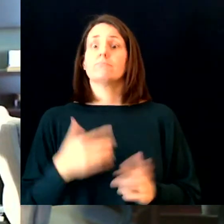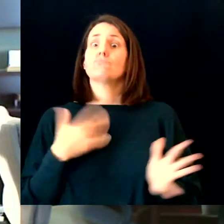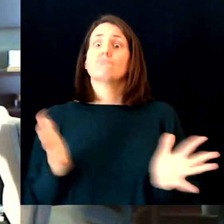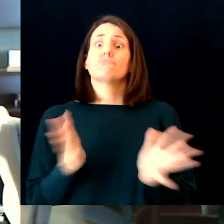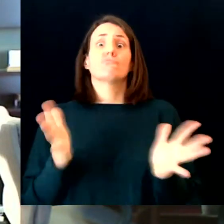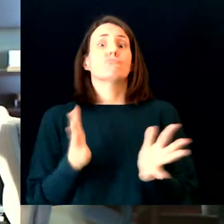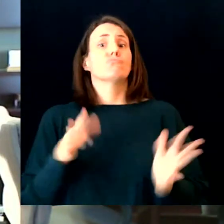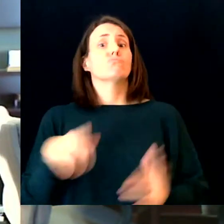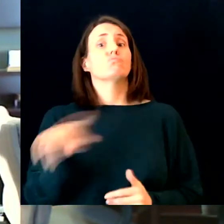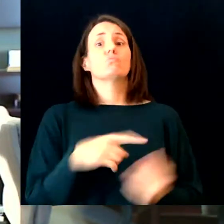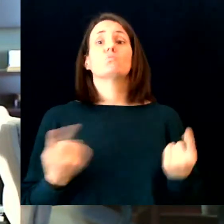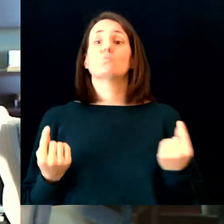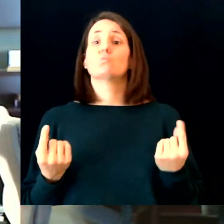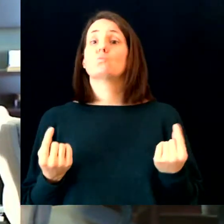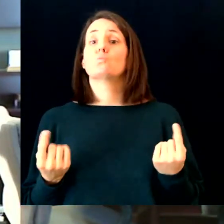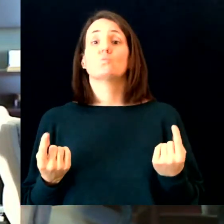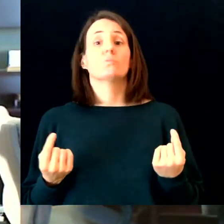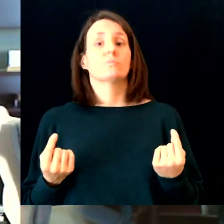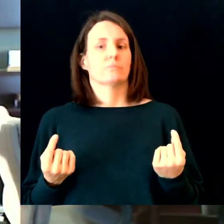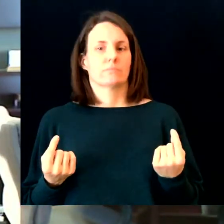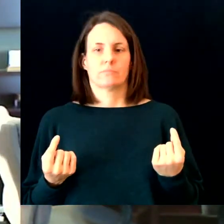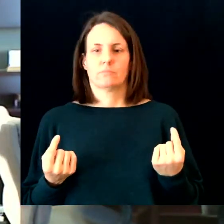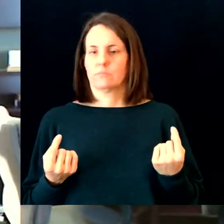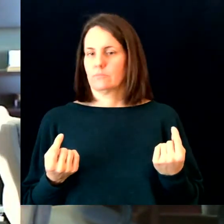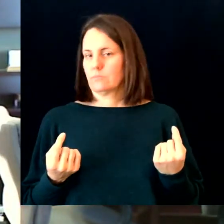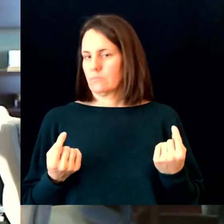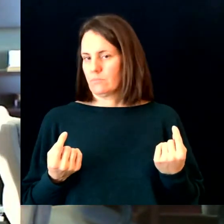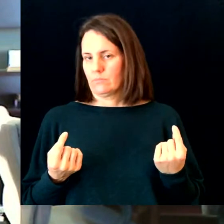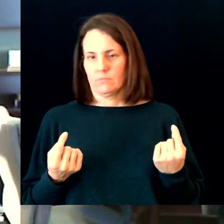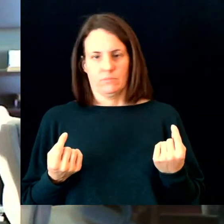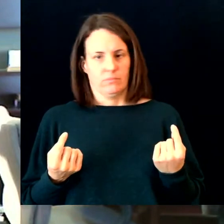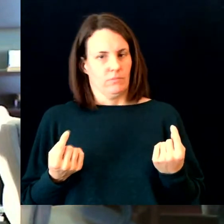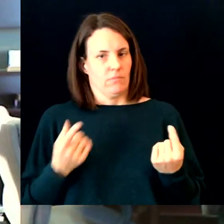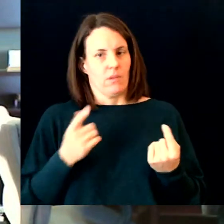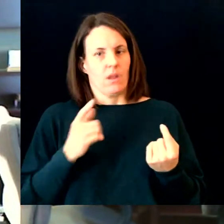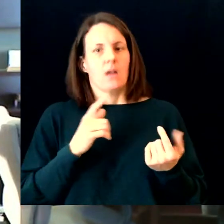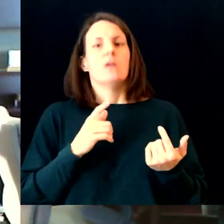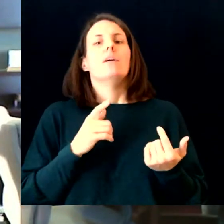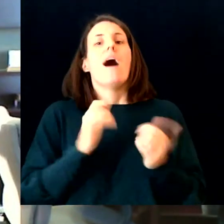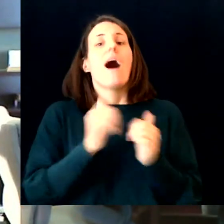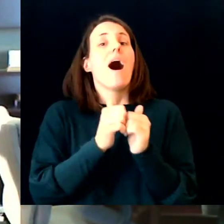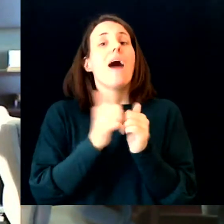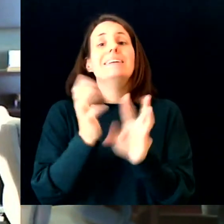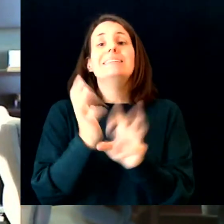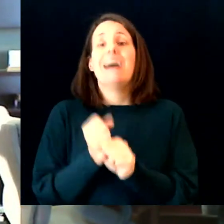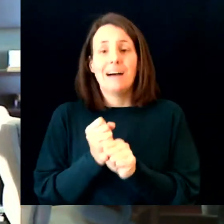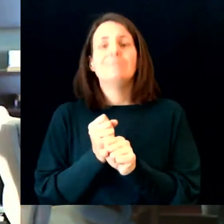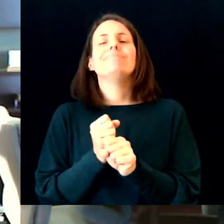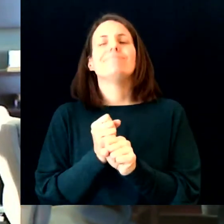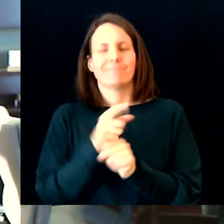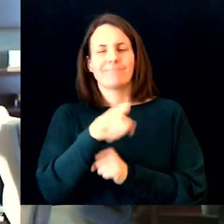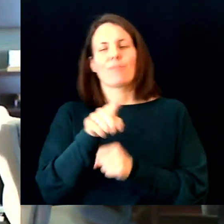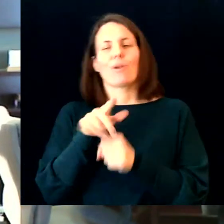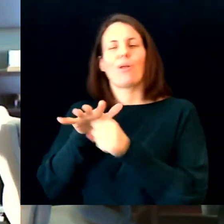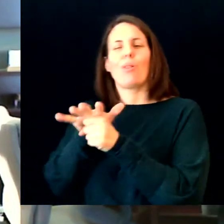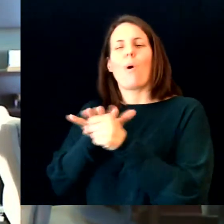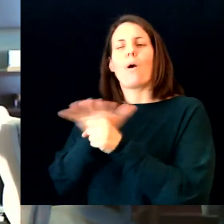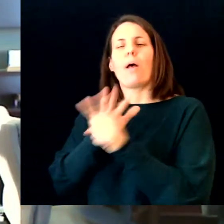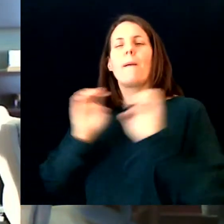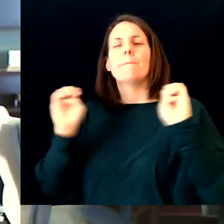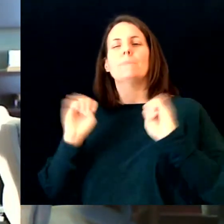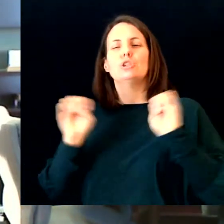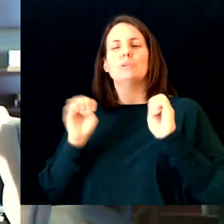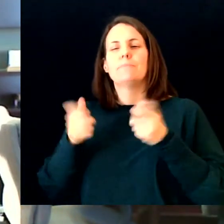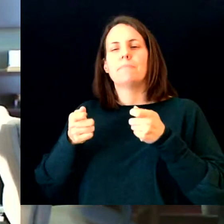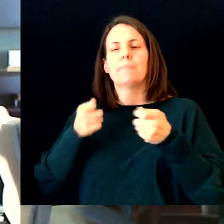can access them, and through your local emergency management and your local public health, that's the best way to filter